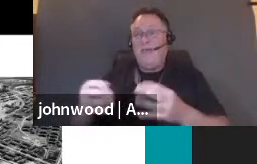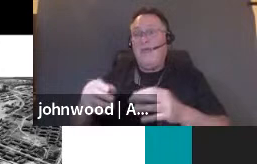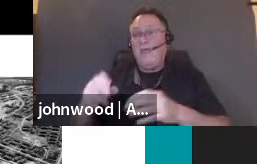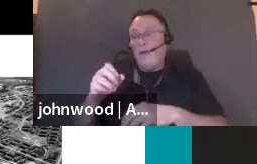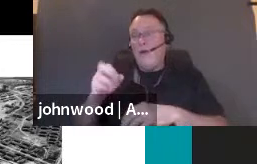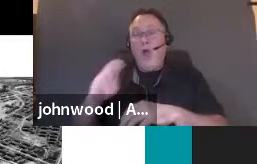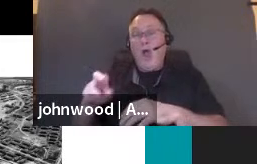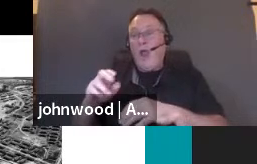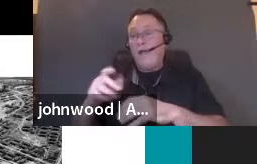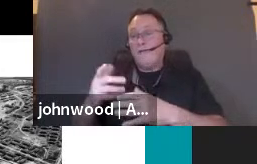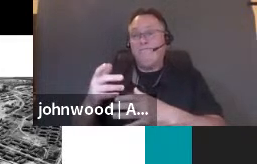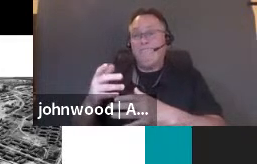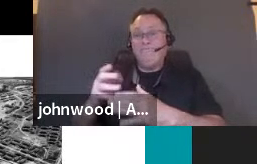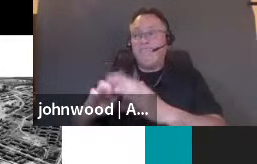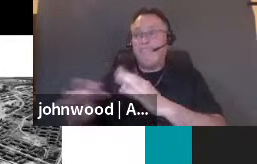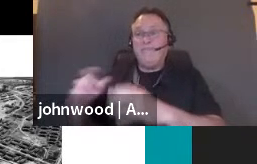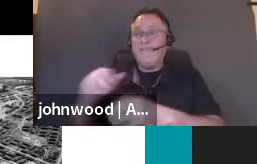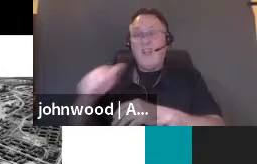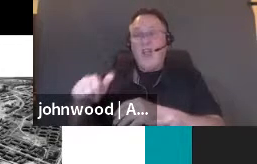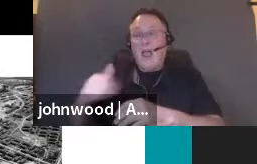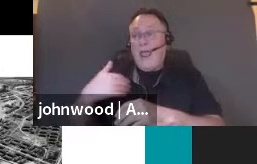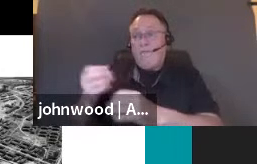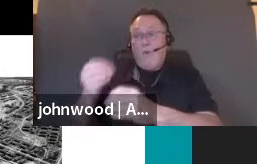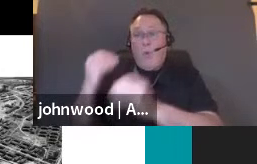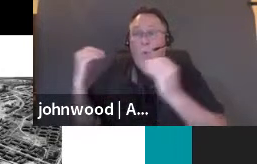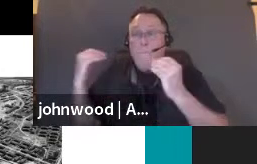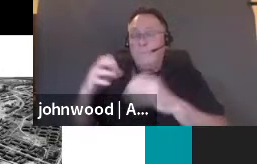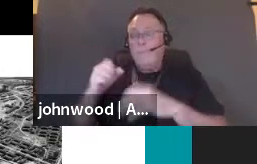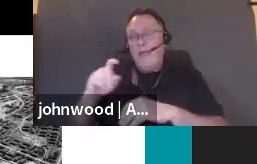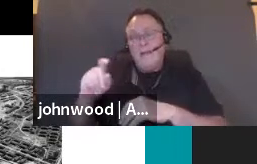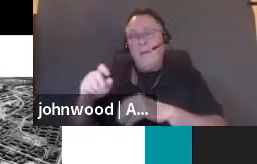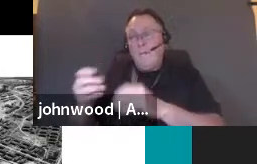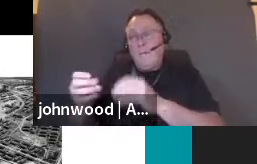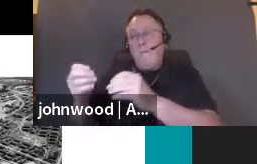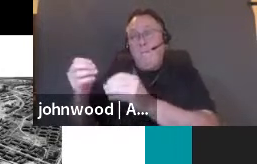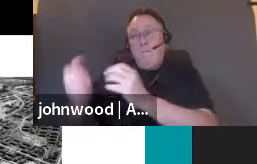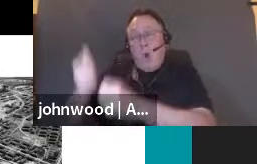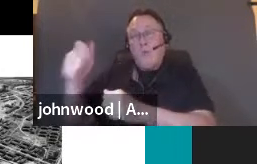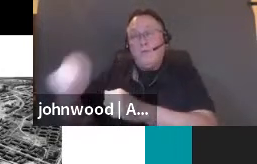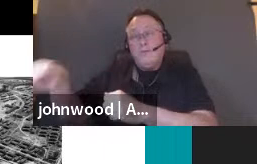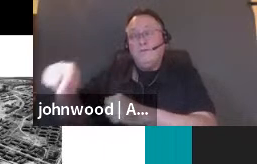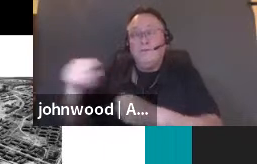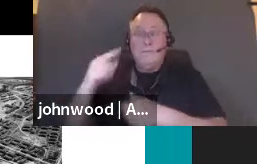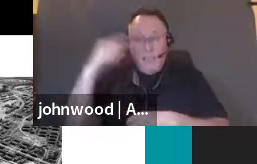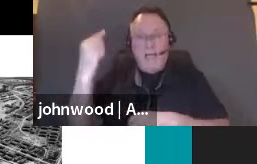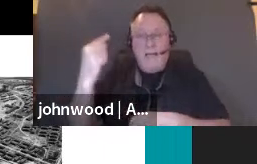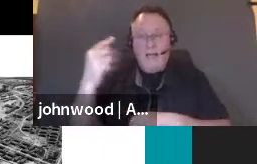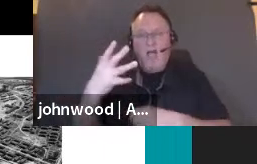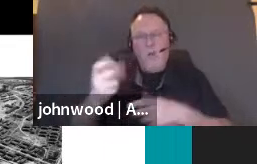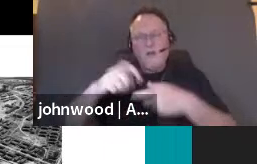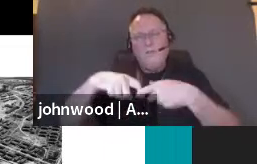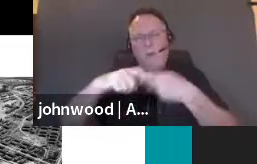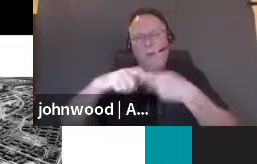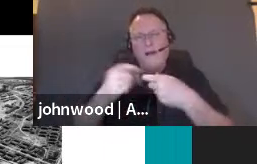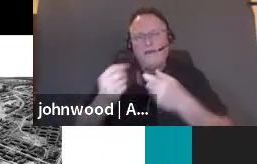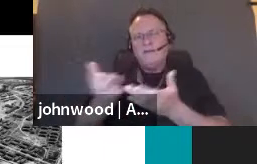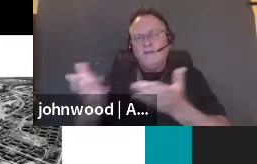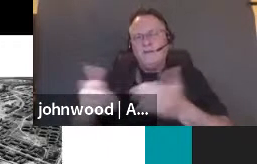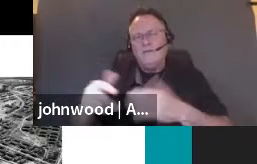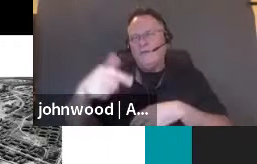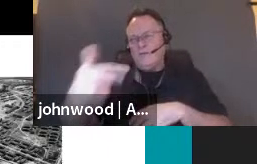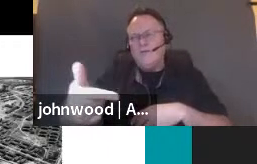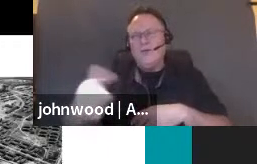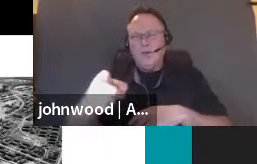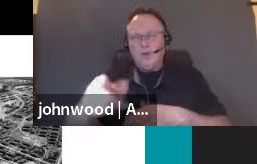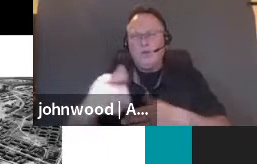them were African American. And I wanted to pause here because, Ed, I wanted to give you the floor and opportunity to